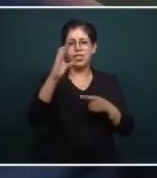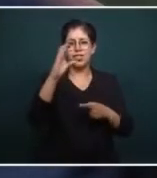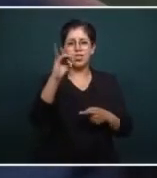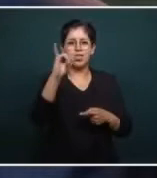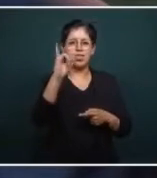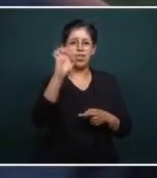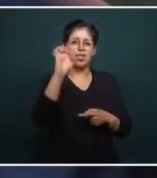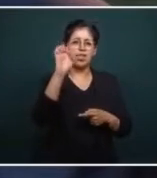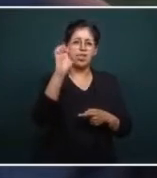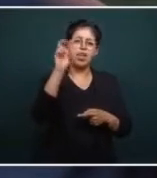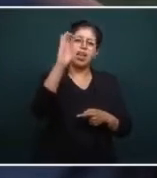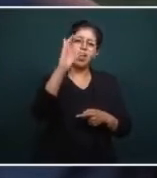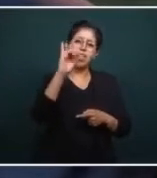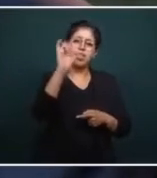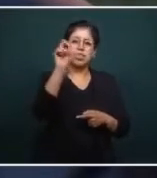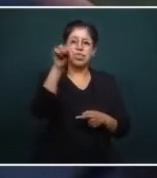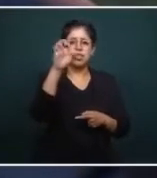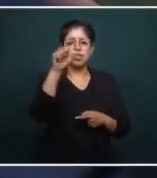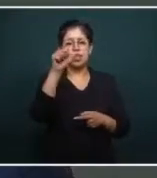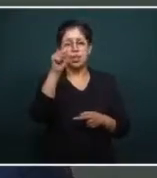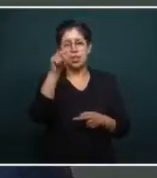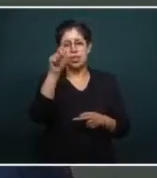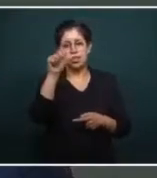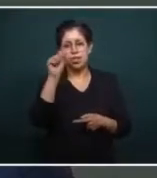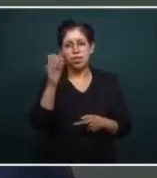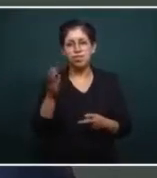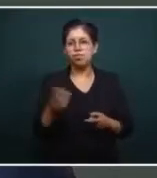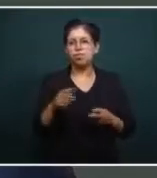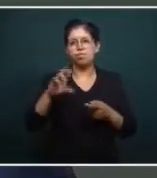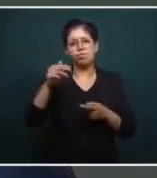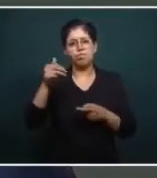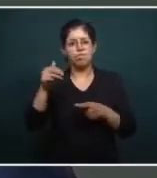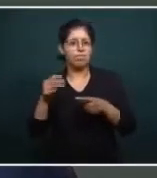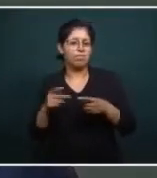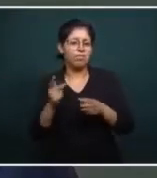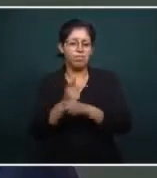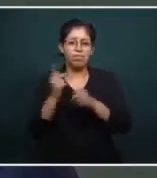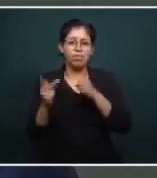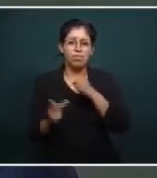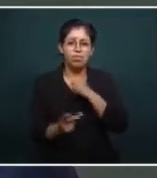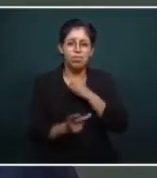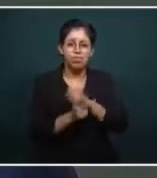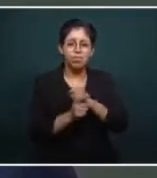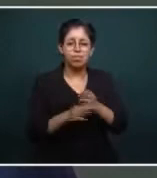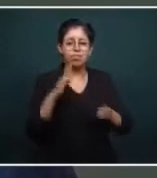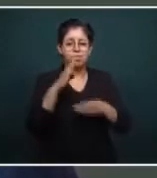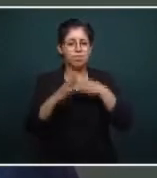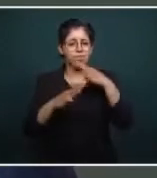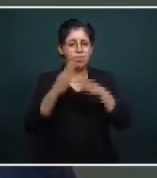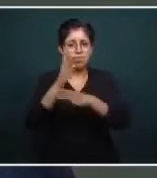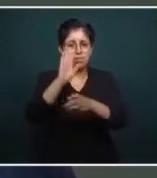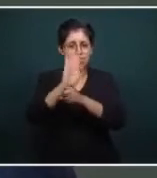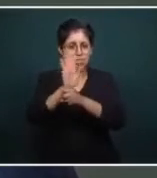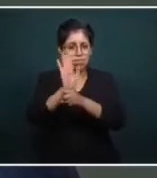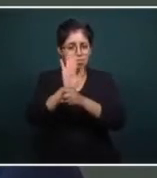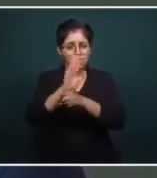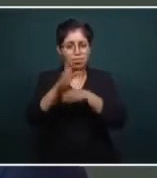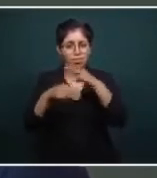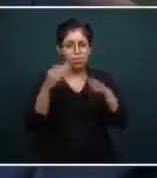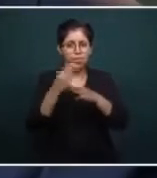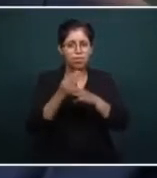destacado cinematographers, desempeño and that they've en taken their el cine mundial the y